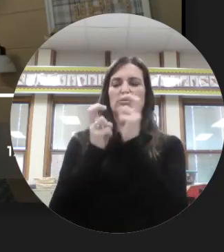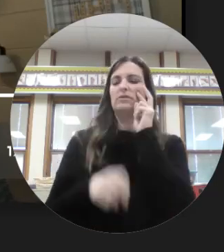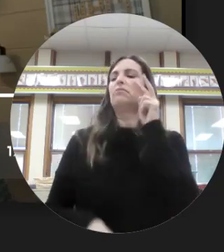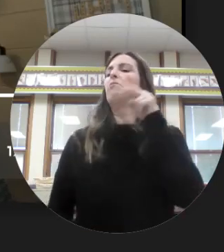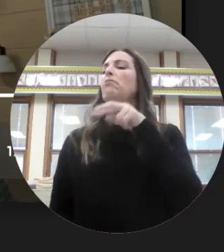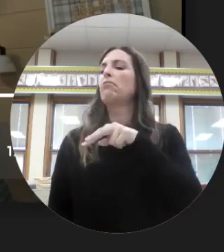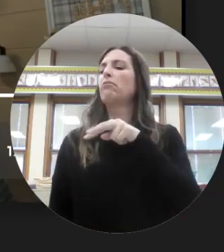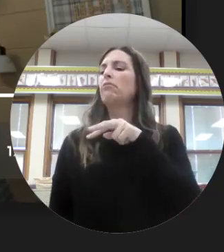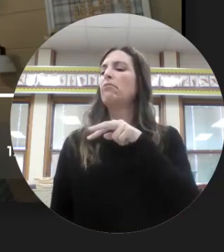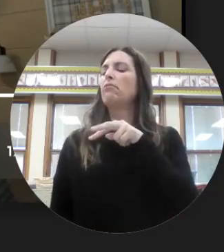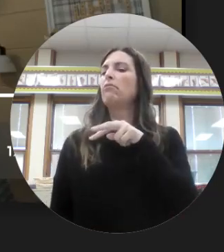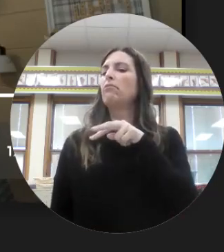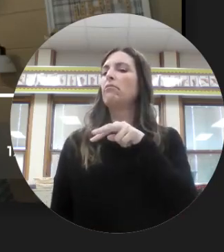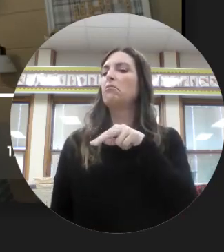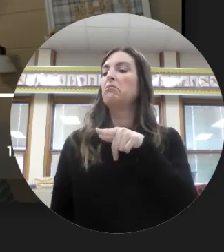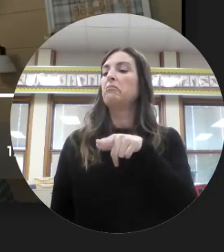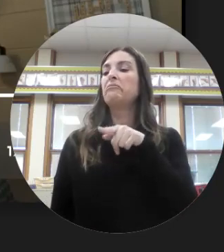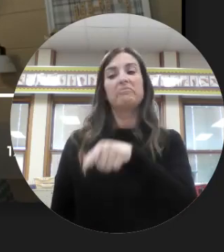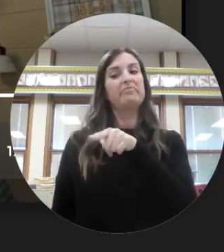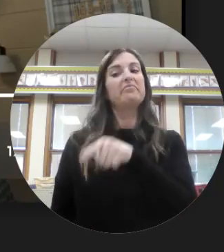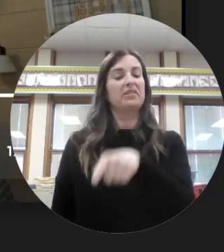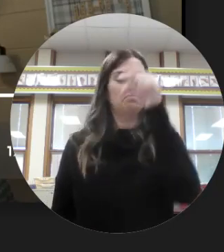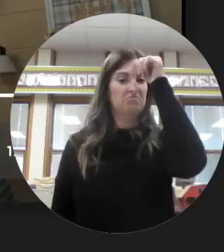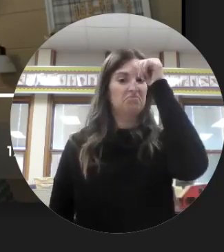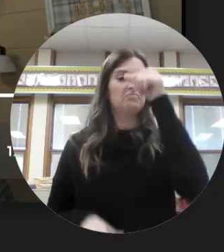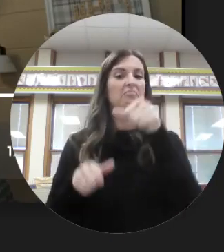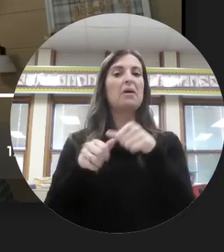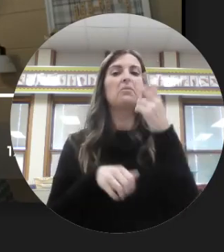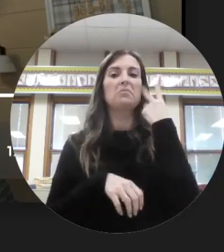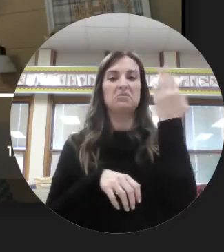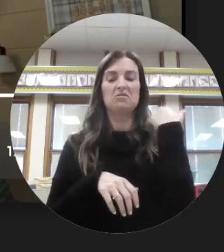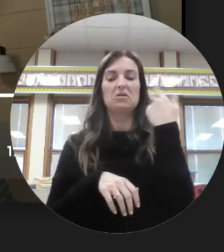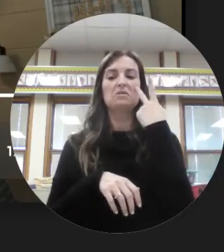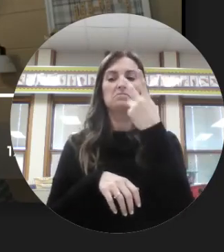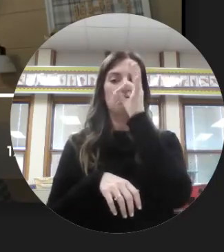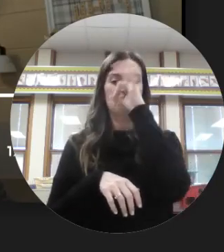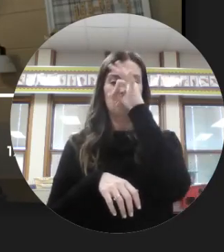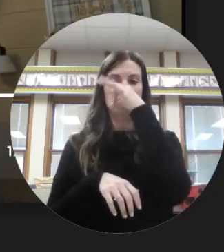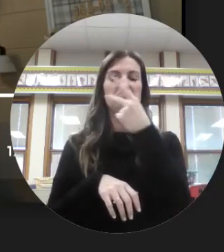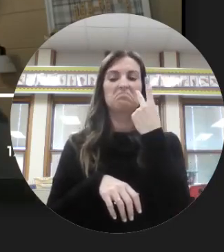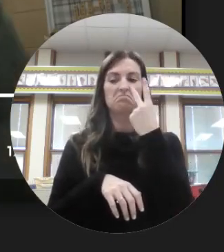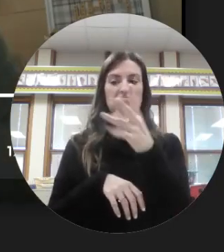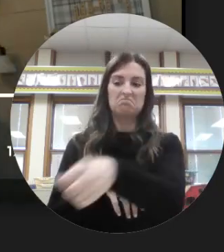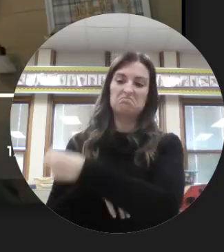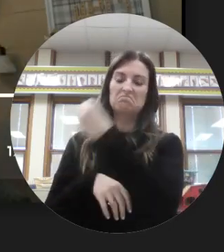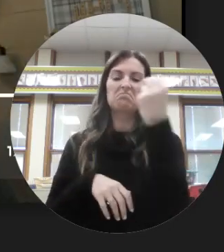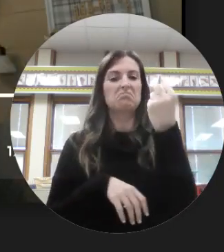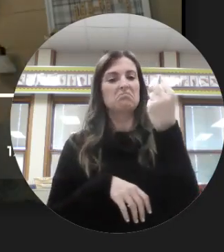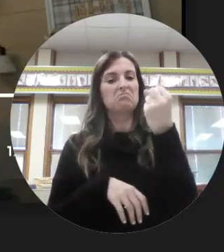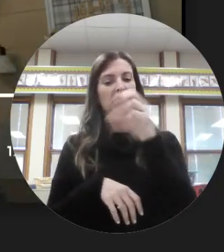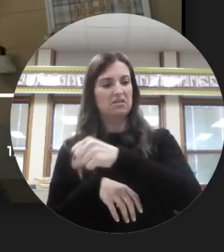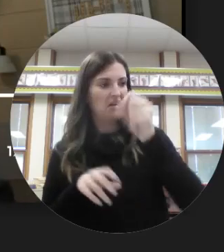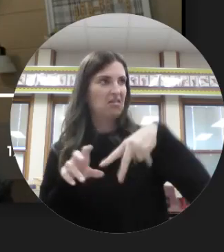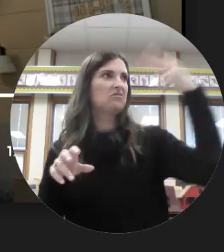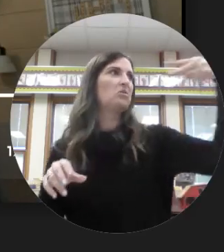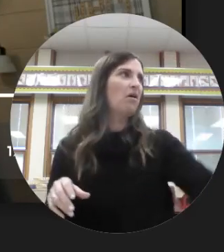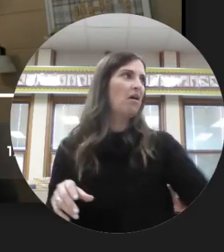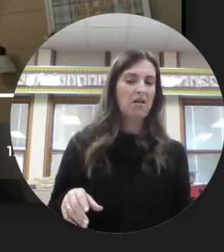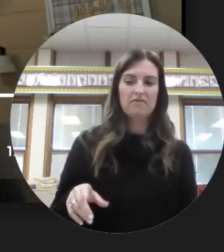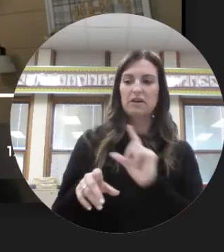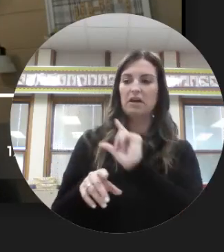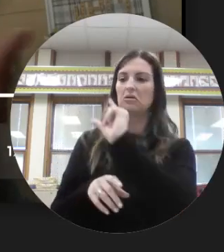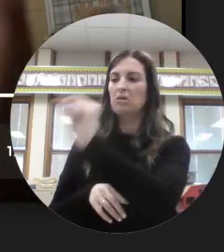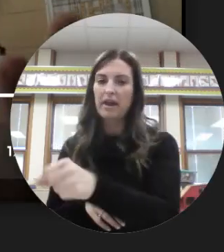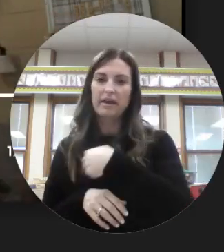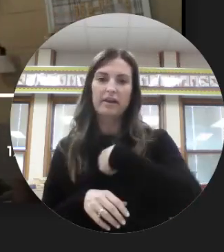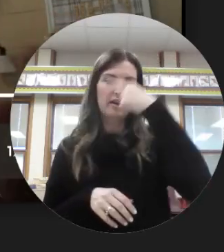and chattered through the quiet moments. This reminds me of the time I saw a fox catch a lizard by the tail, and somehow the lizard's tail flew off and he got away, and later I saw